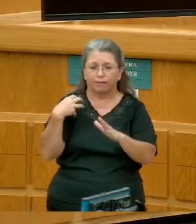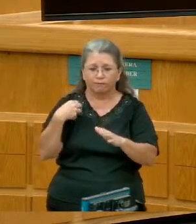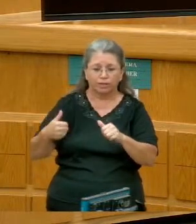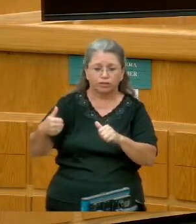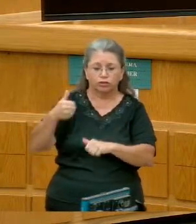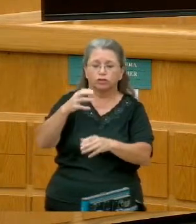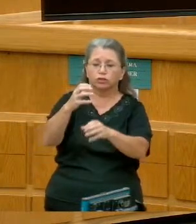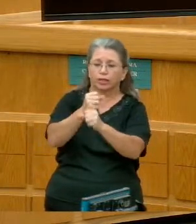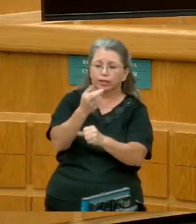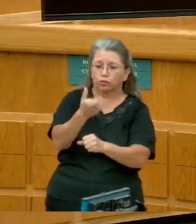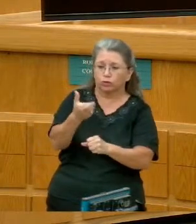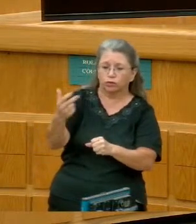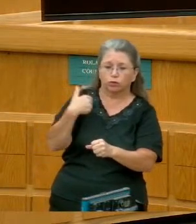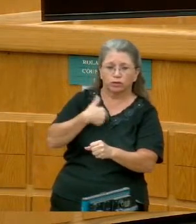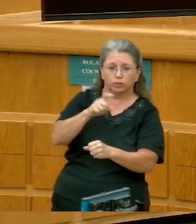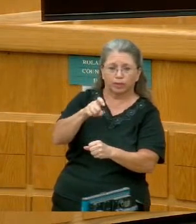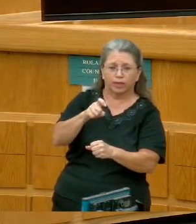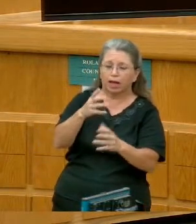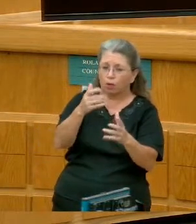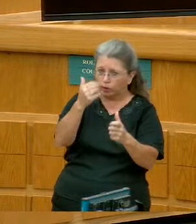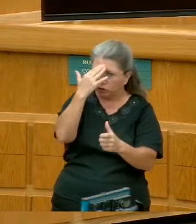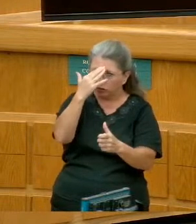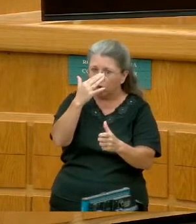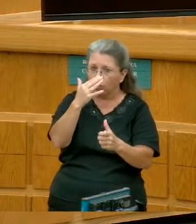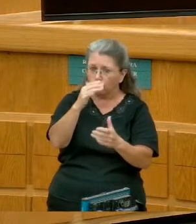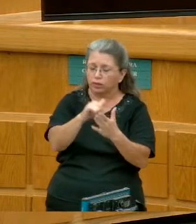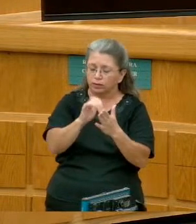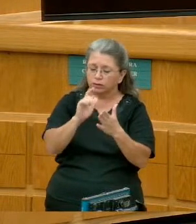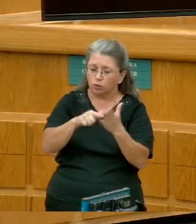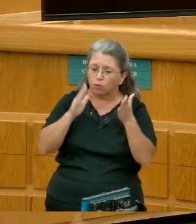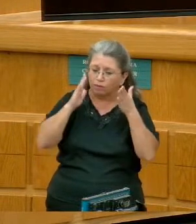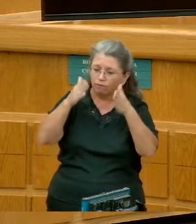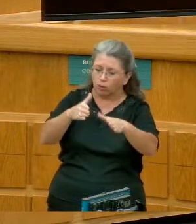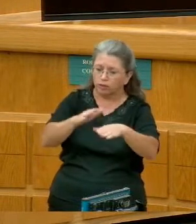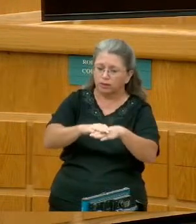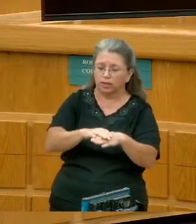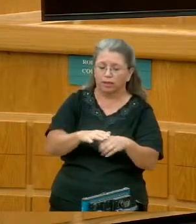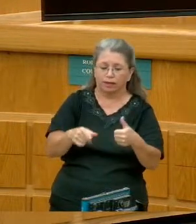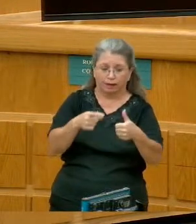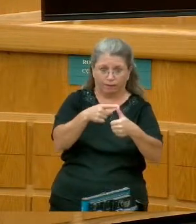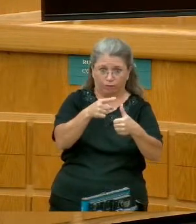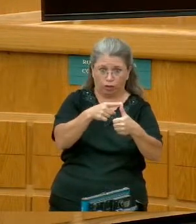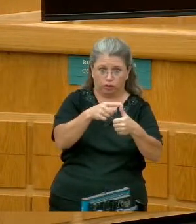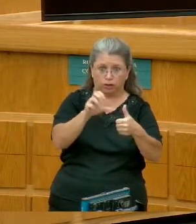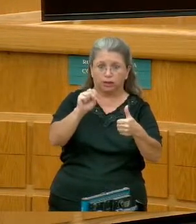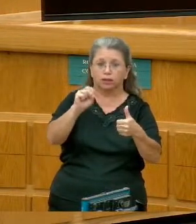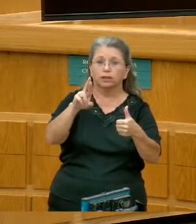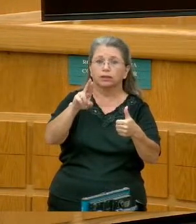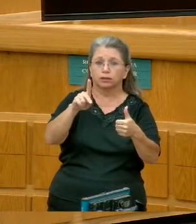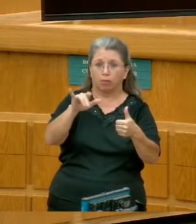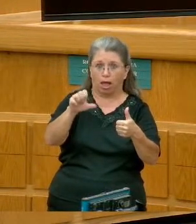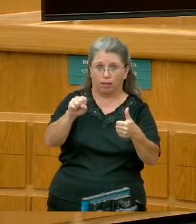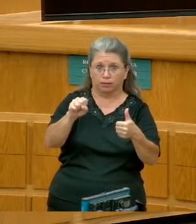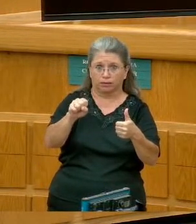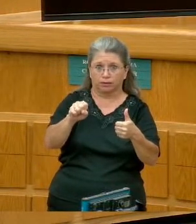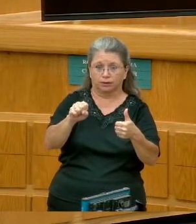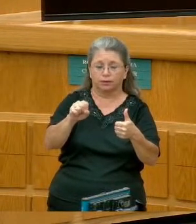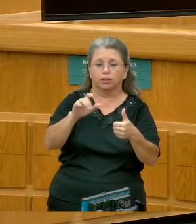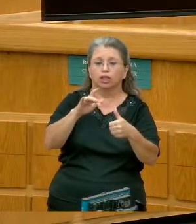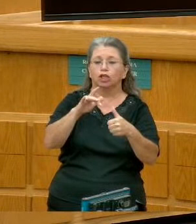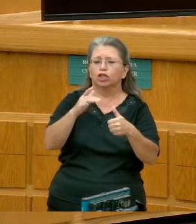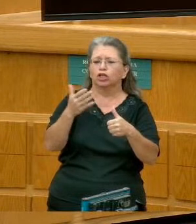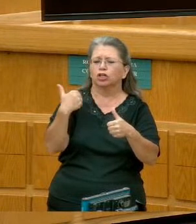I want you to know, this is the proactive part, what we're focused on. First, supplies. Early on, this